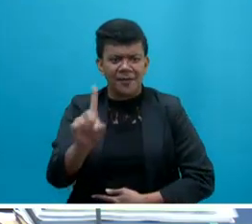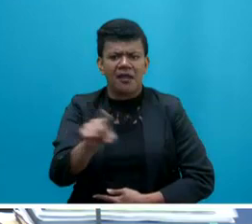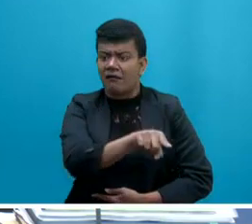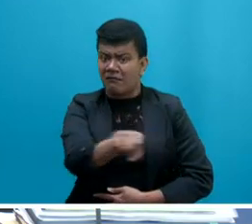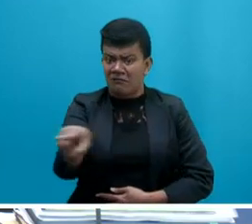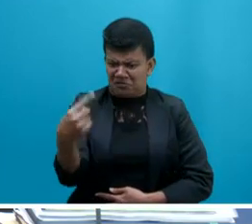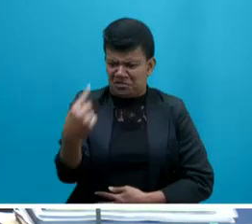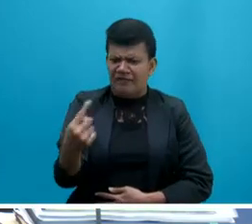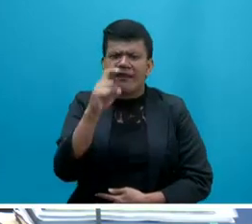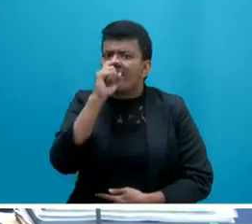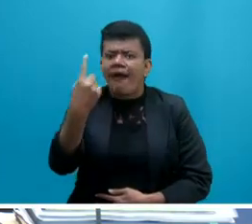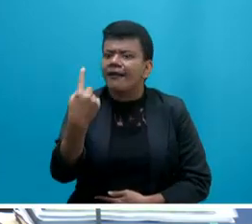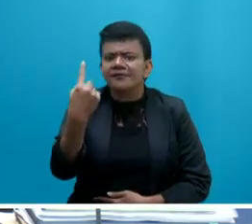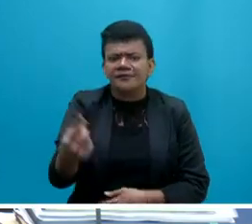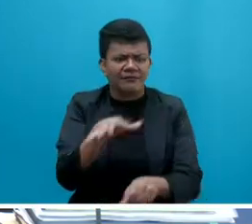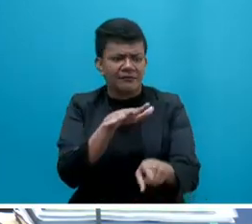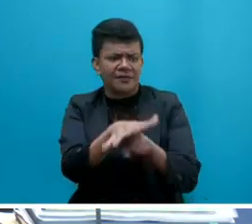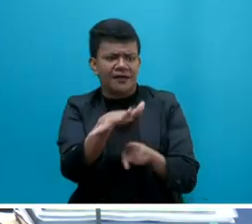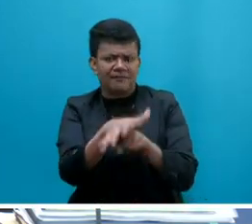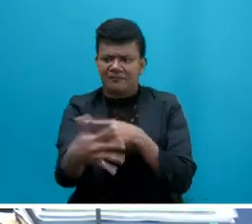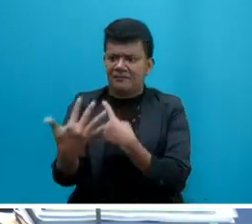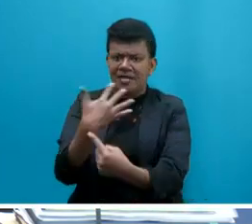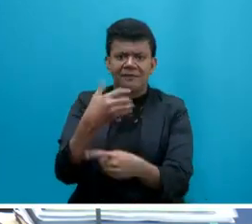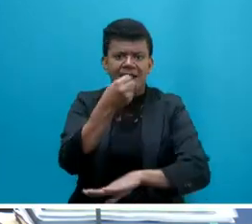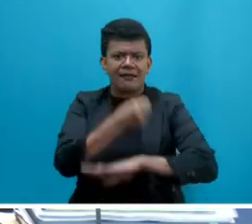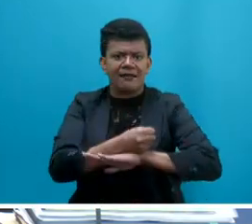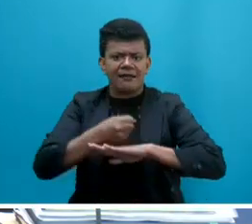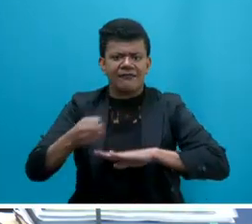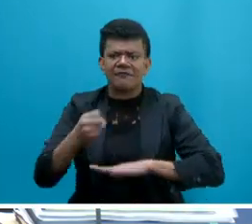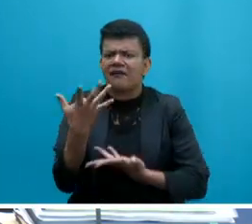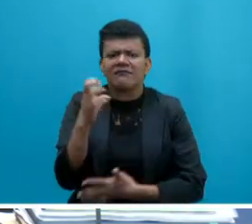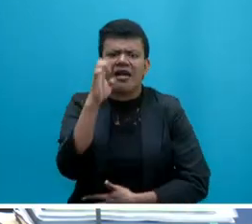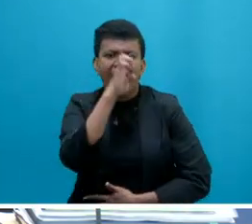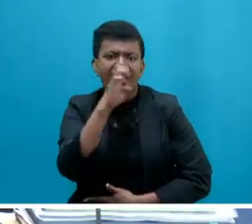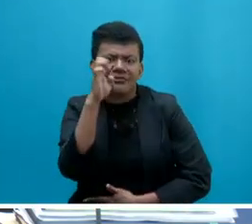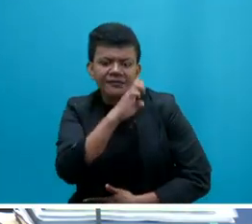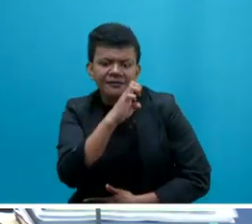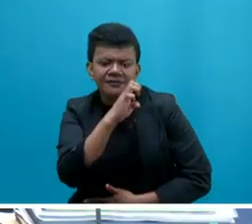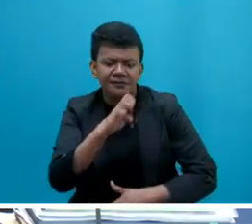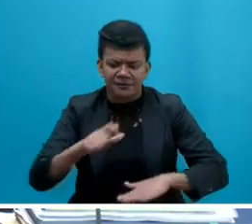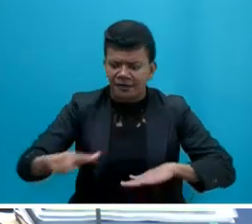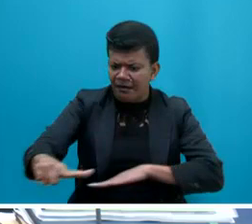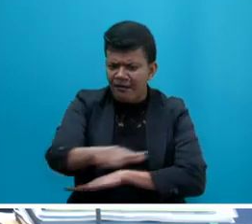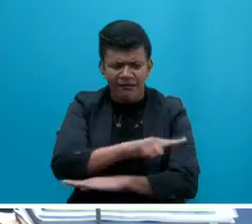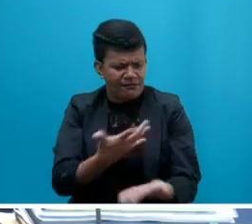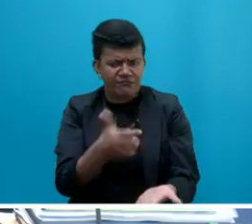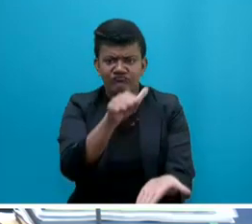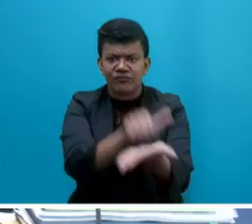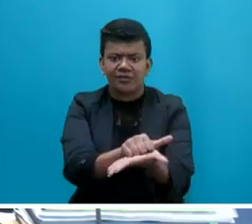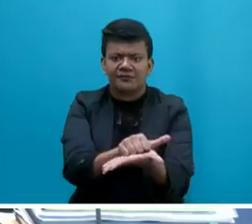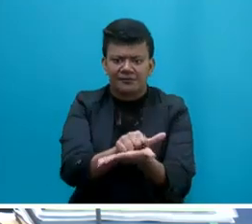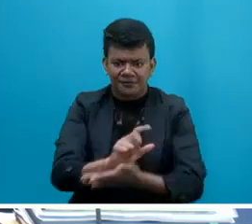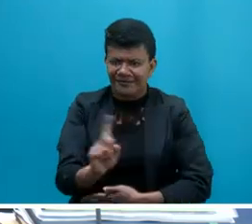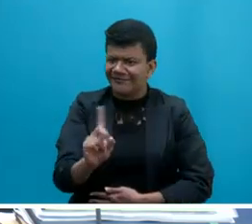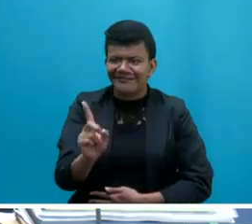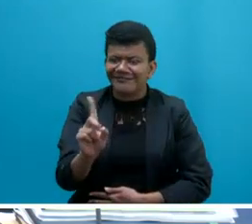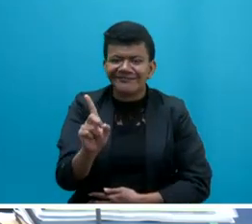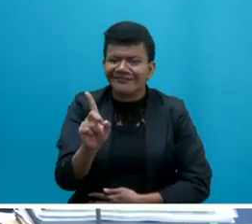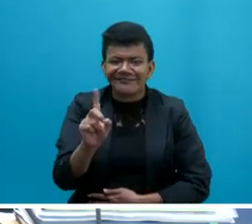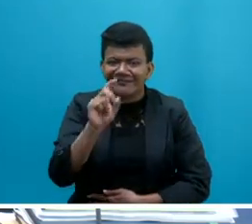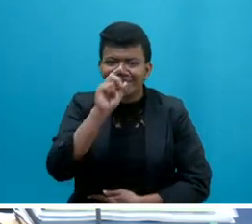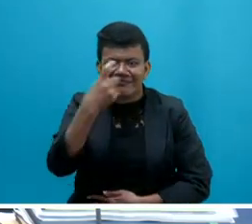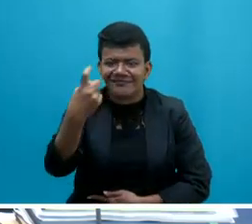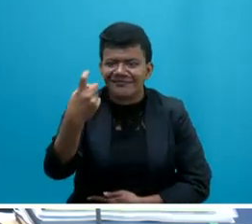ethnicity, race-based politics, and land rights alone. Mr. Speaker, sir, we do not hear